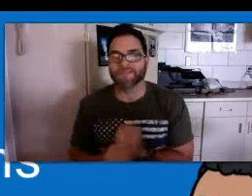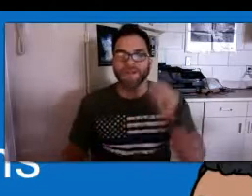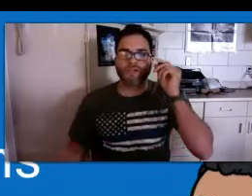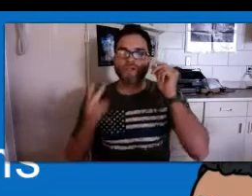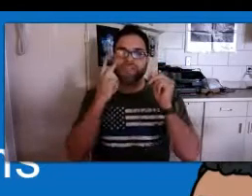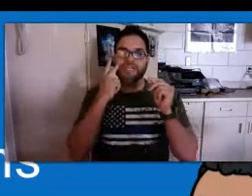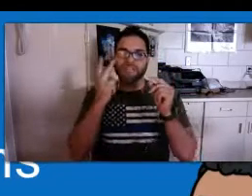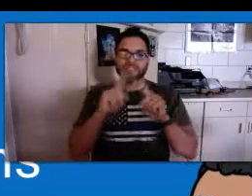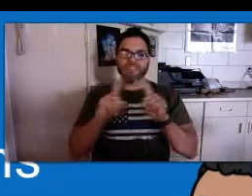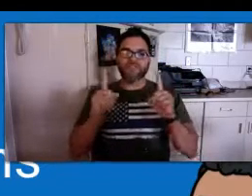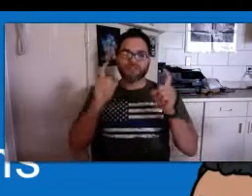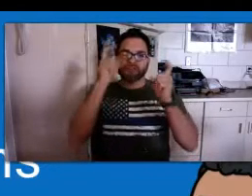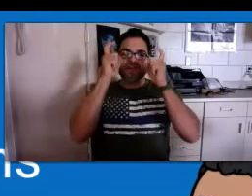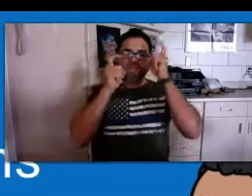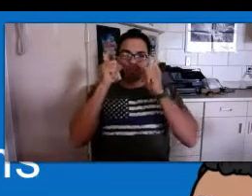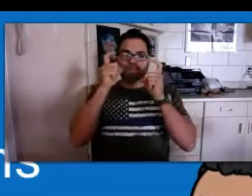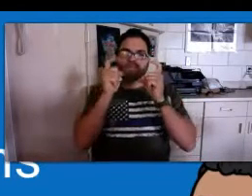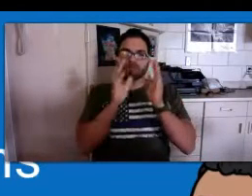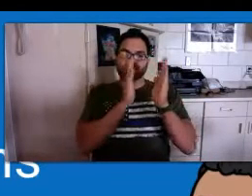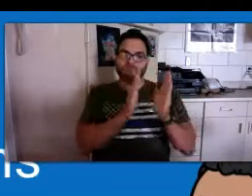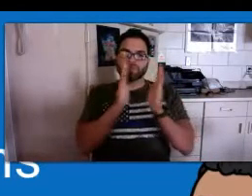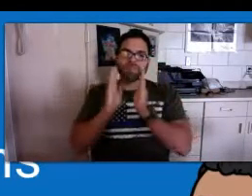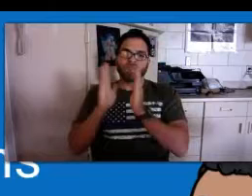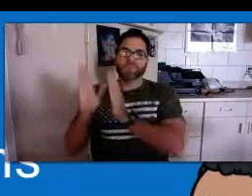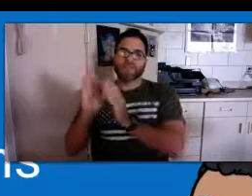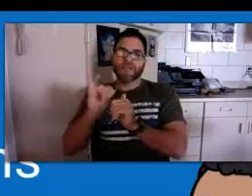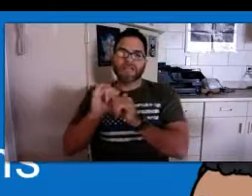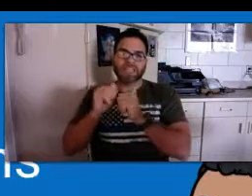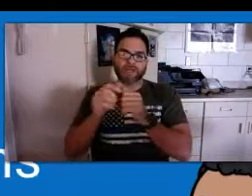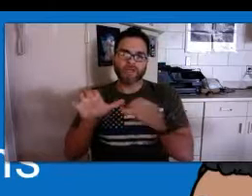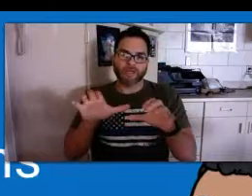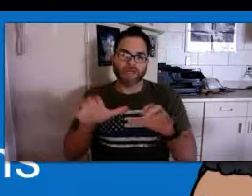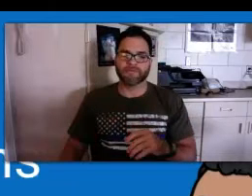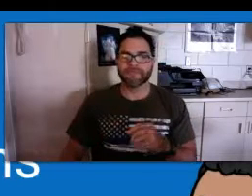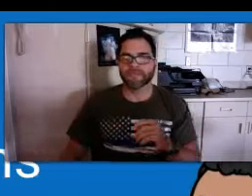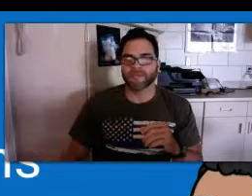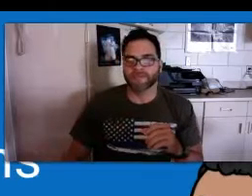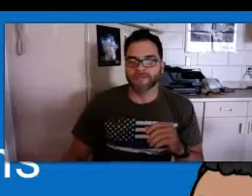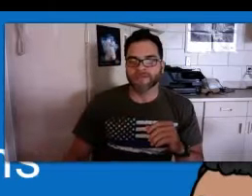okay. See the different facial expression? That's how you do it.